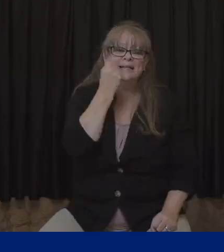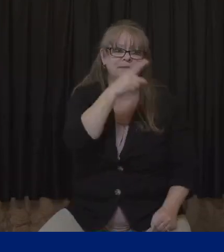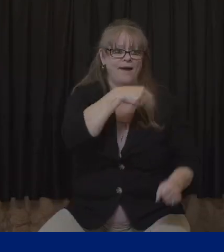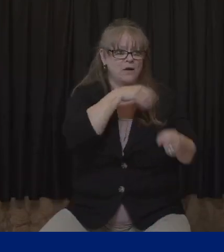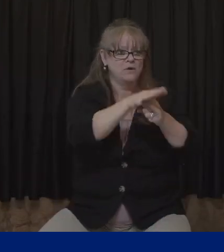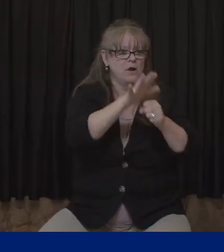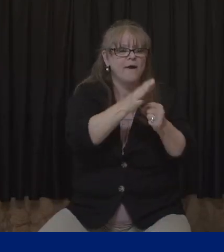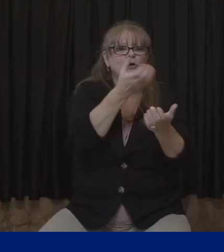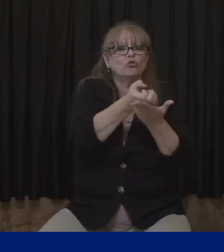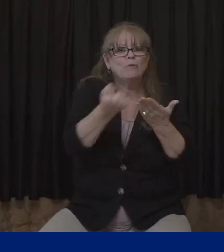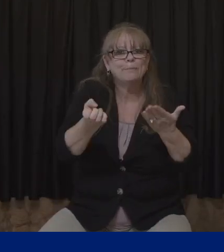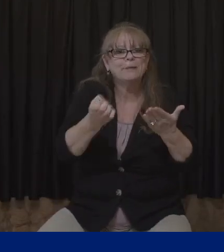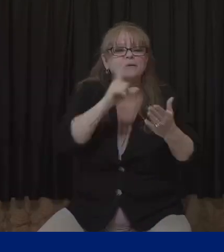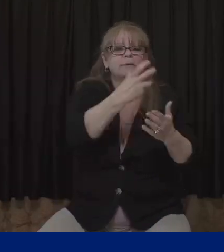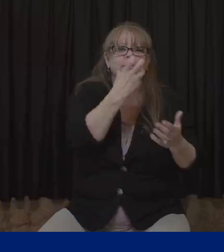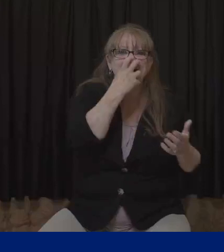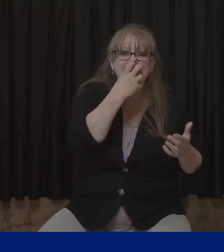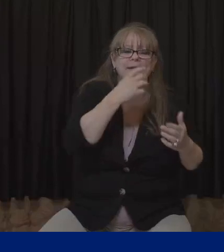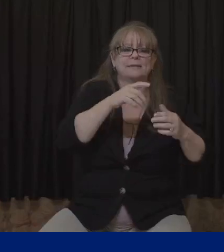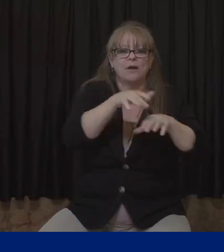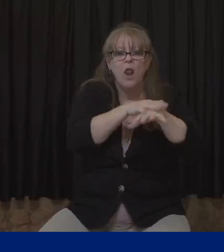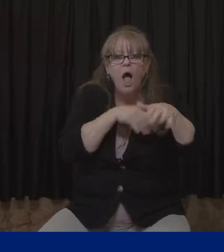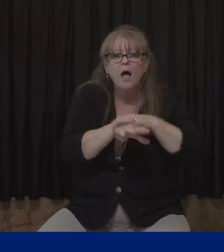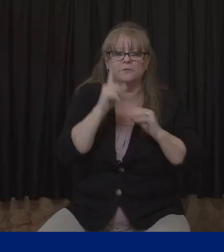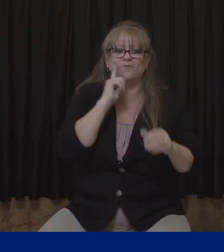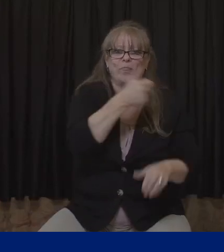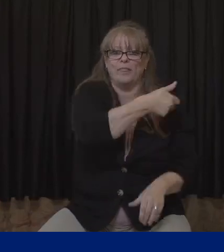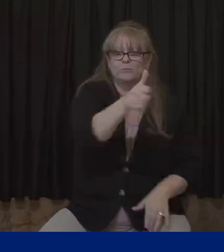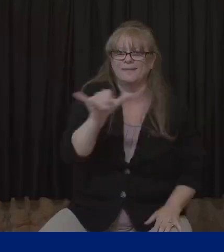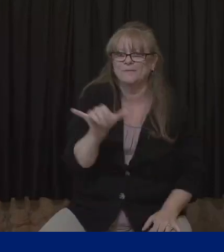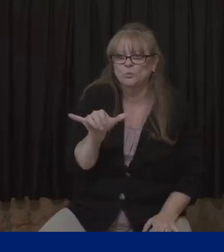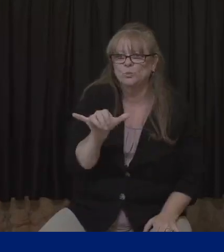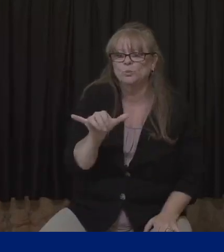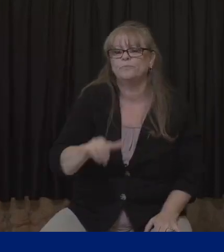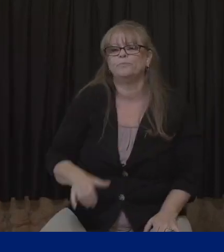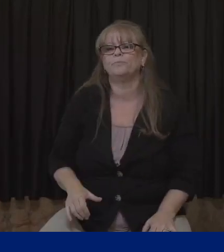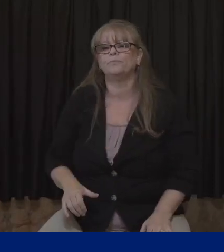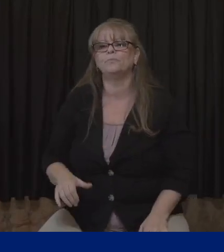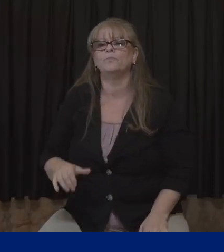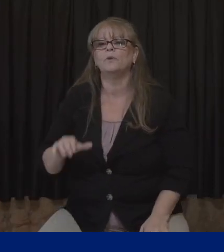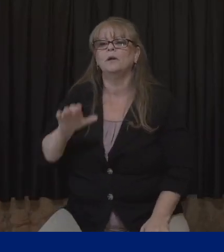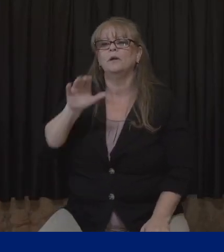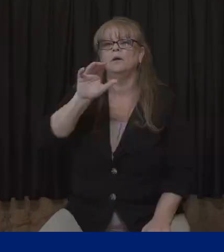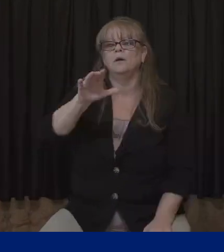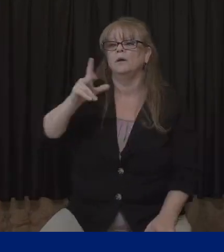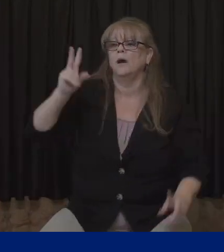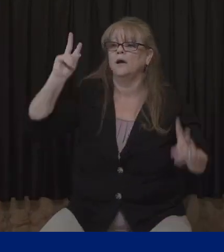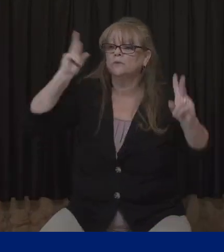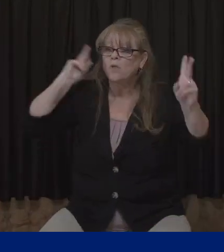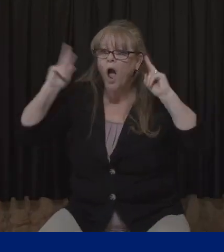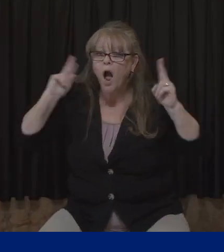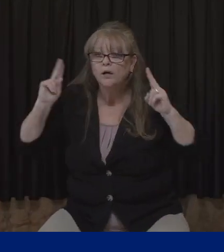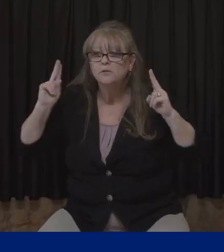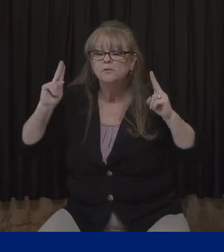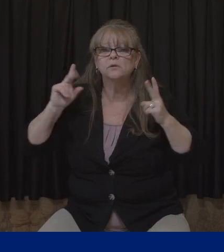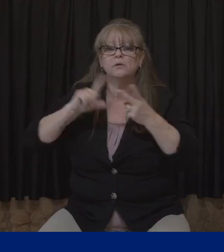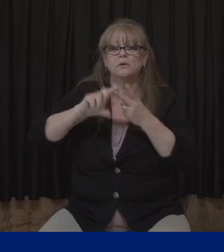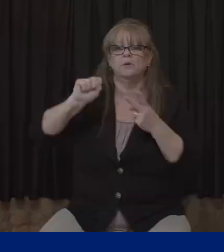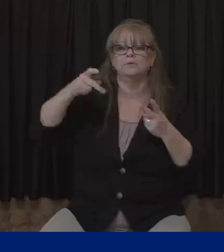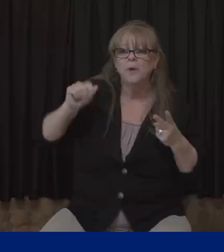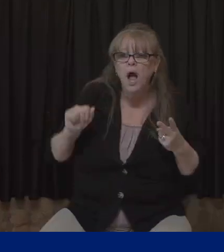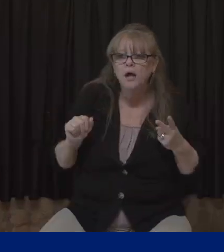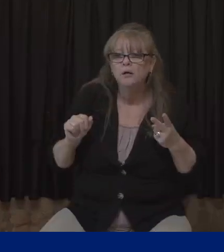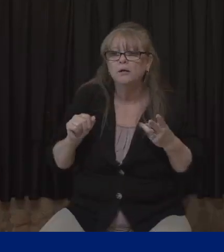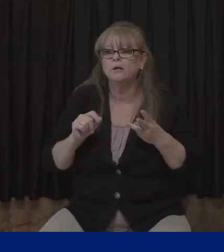a livelihood, something that puts food on the table for many Colorado families, salons and spas, dog grooming, personal training. We'll also have very